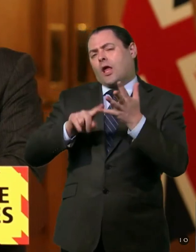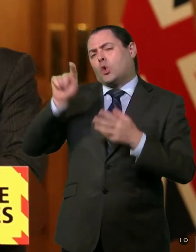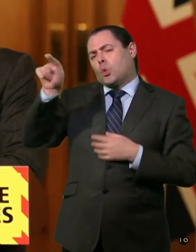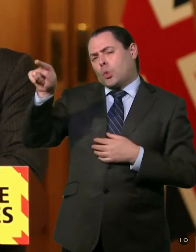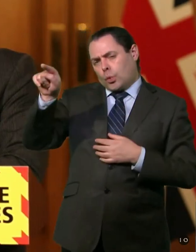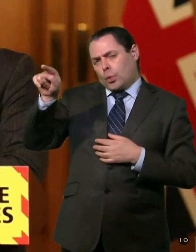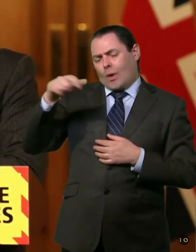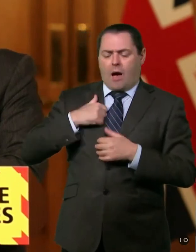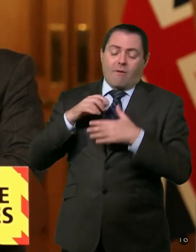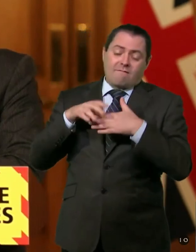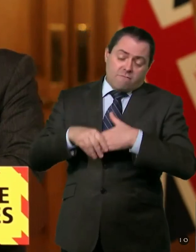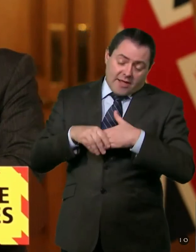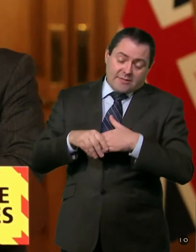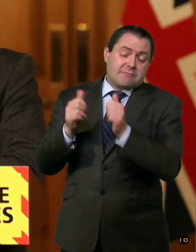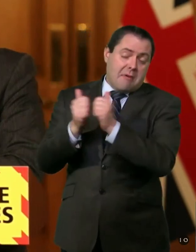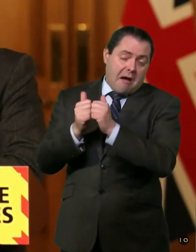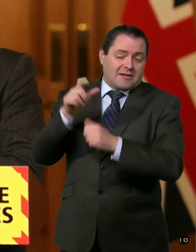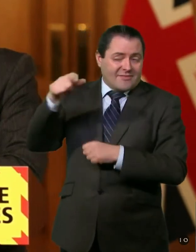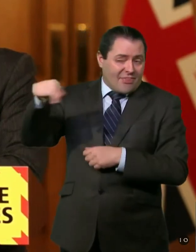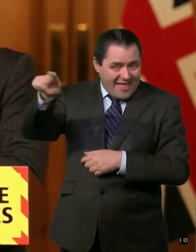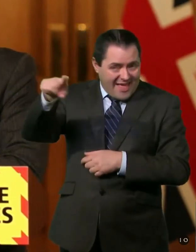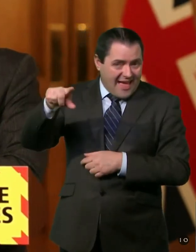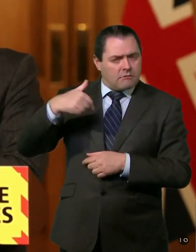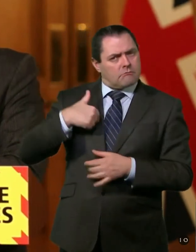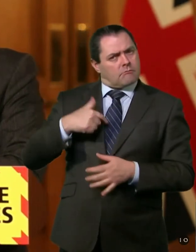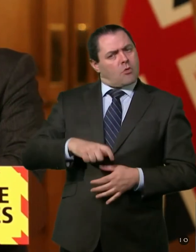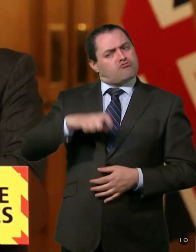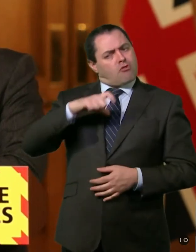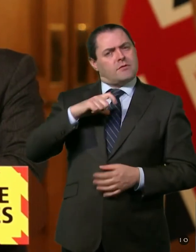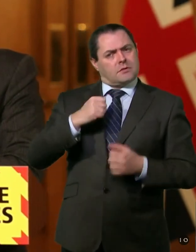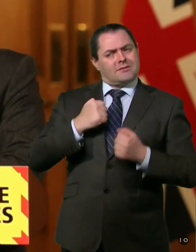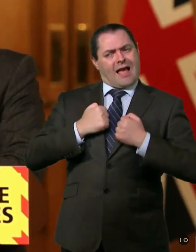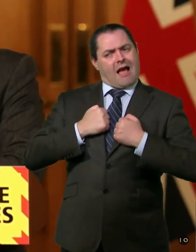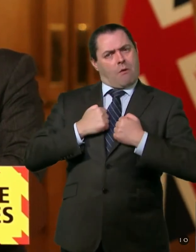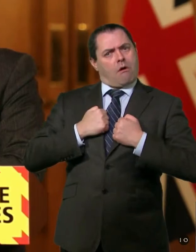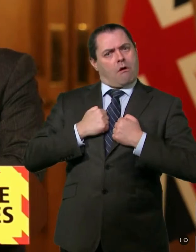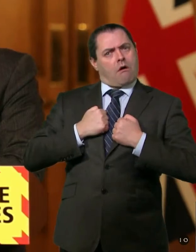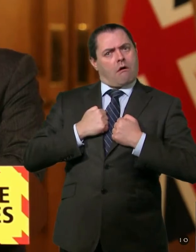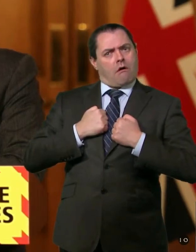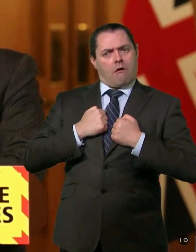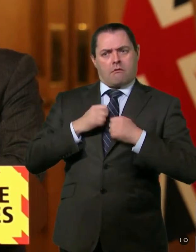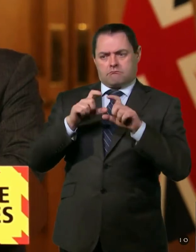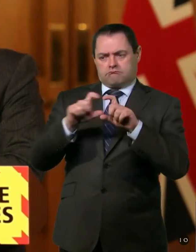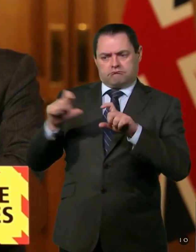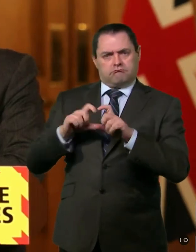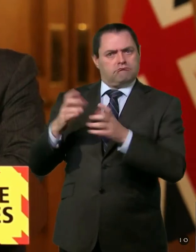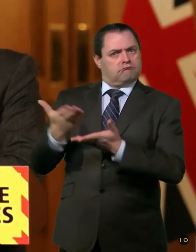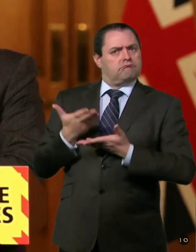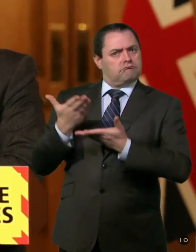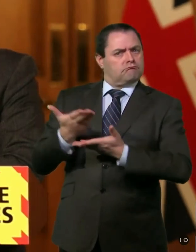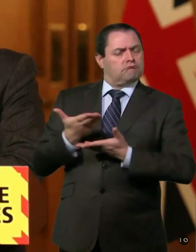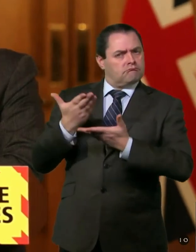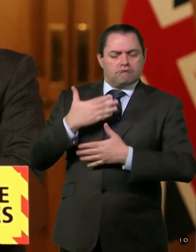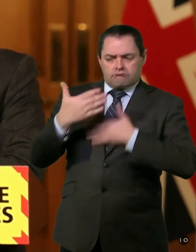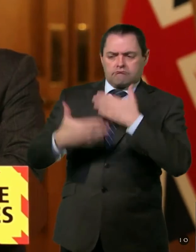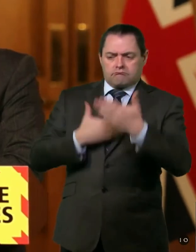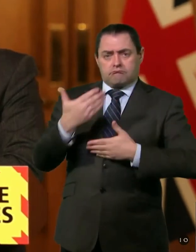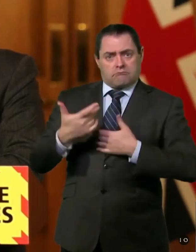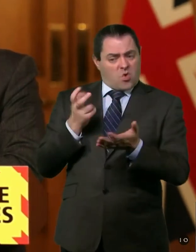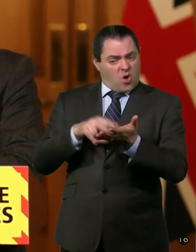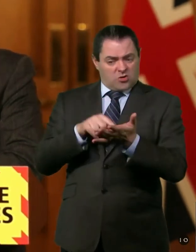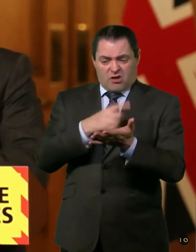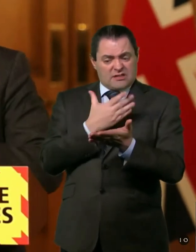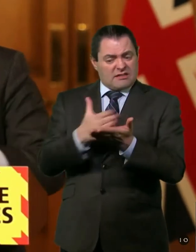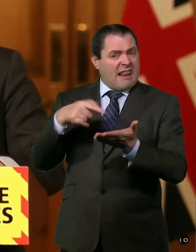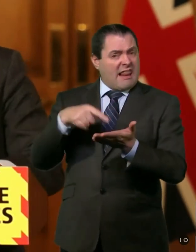very confident in our supplies, we're very confident in our contracts, and we're going ahead on that basis.